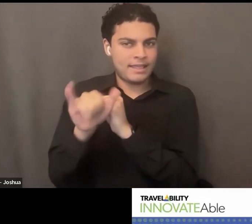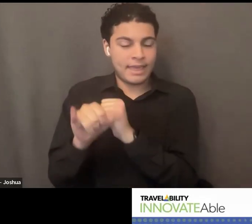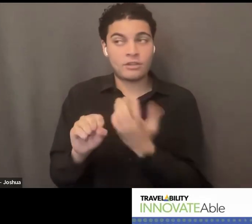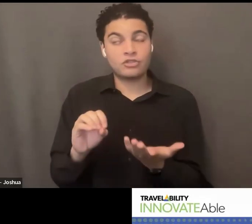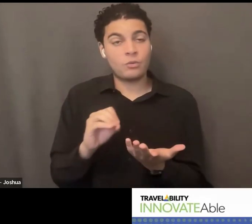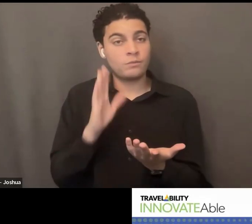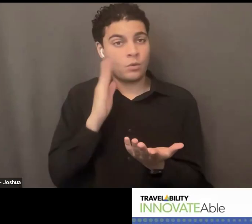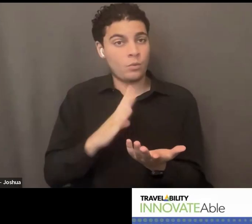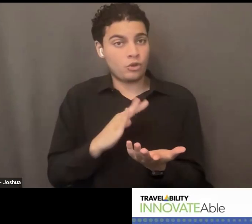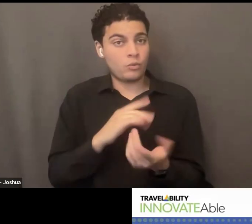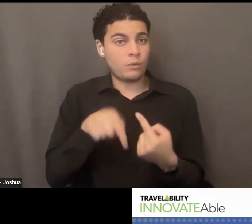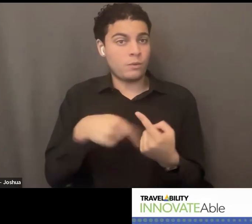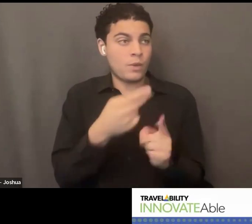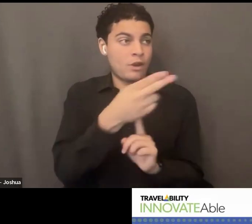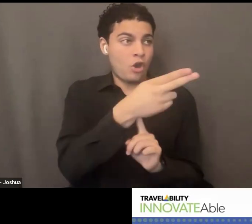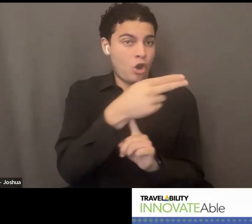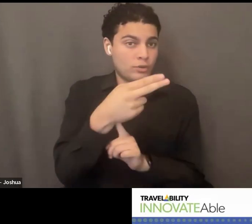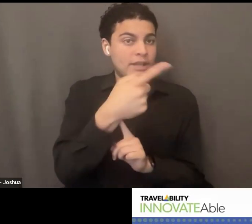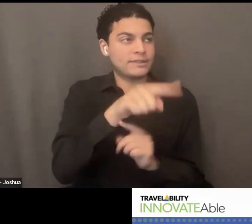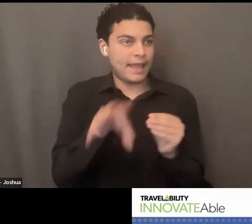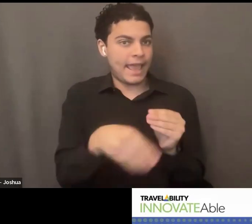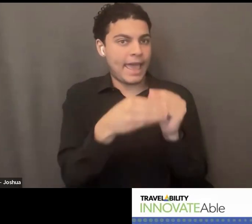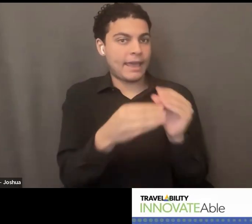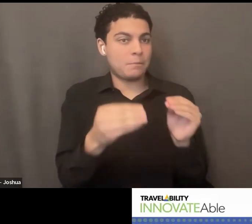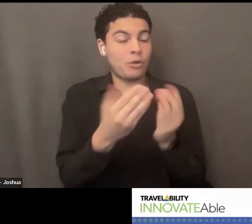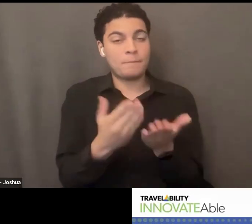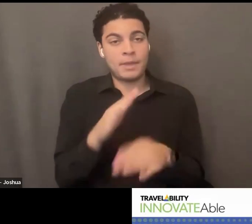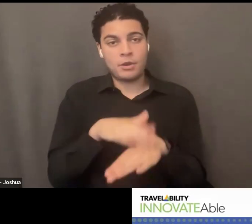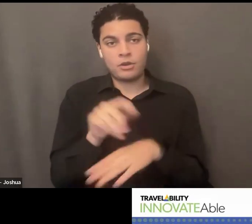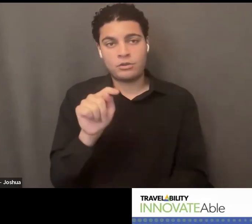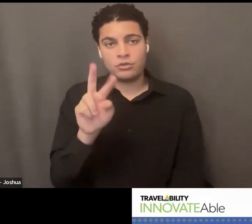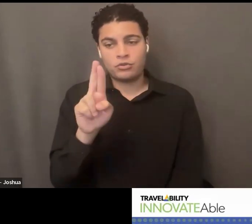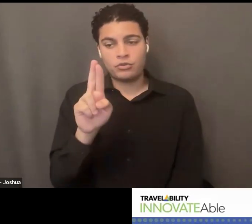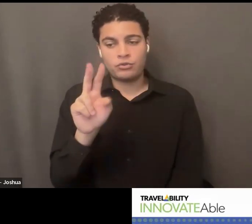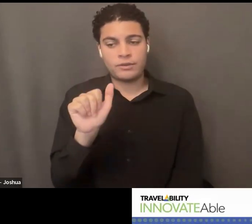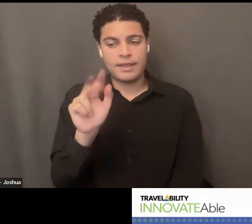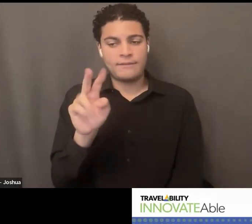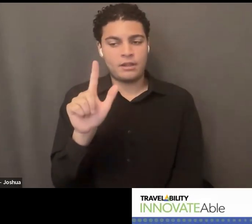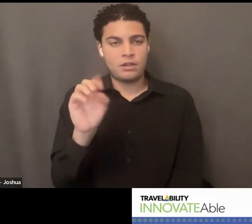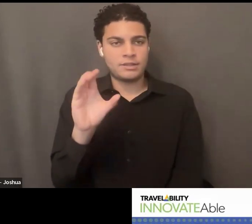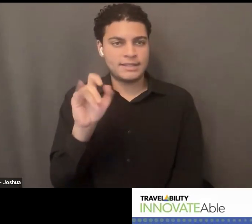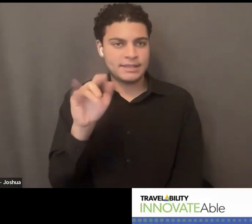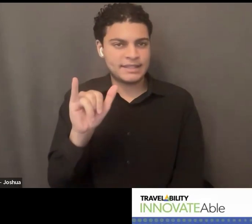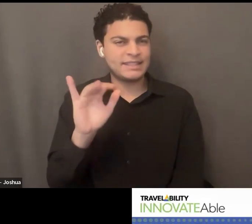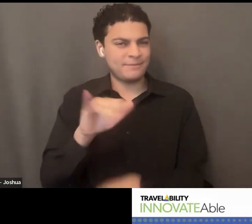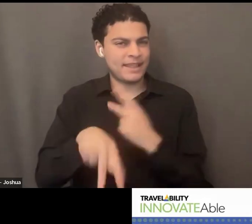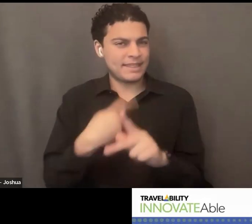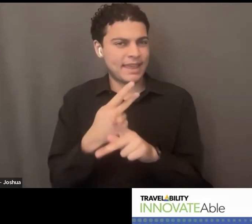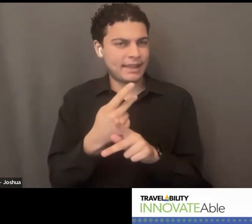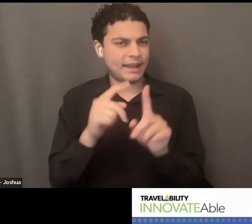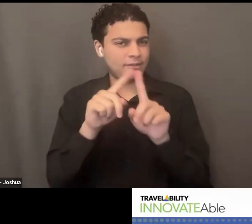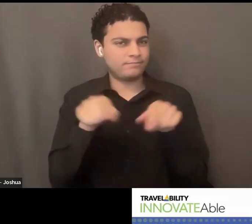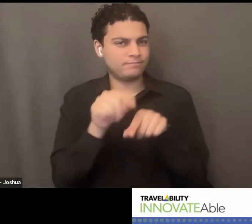to be an added benefit on checkout of Travelocities or sites like that, and or airlines and those type of travel